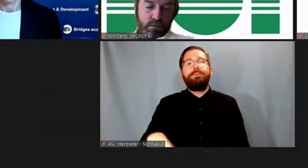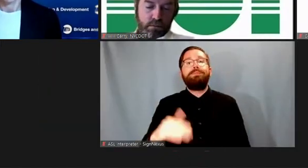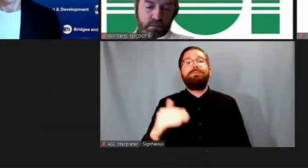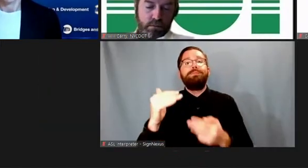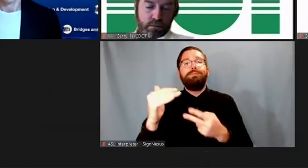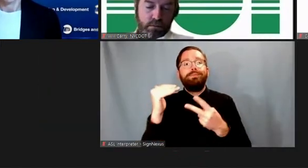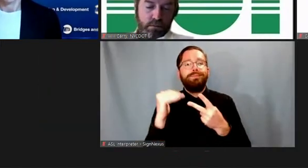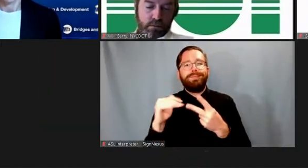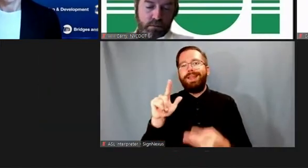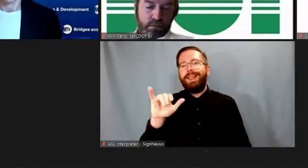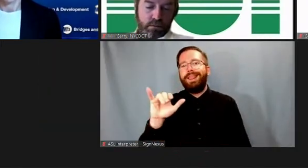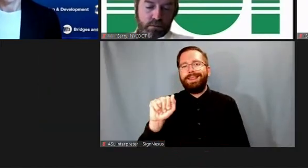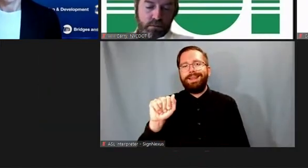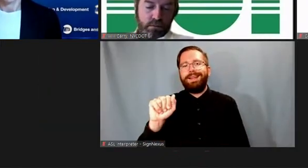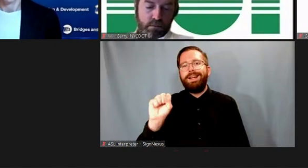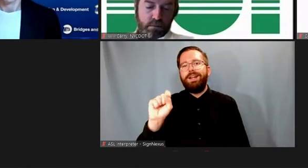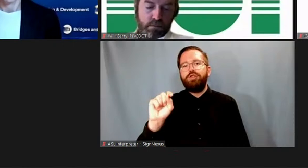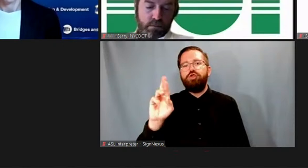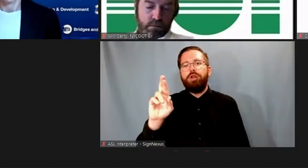strzok